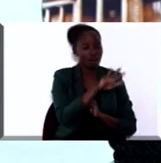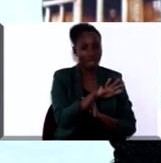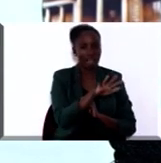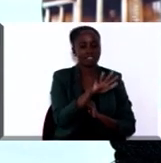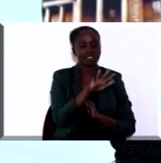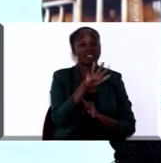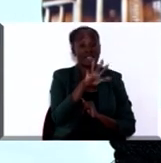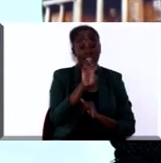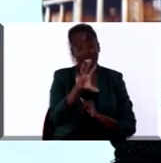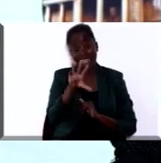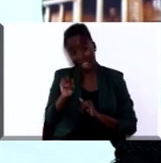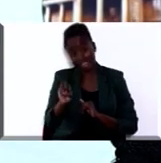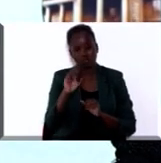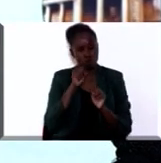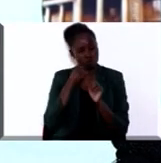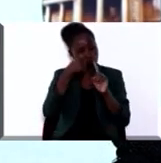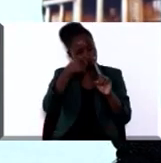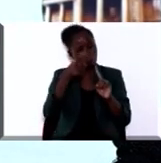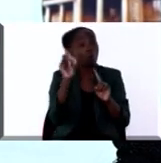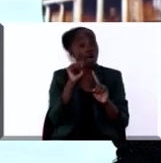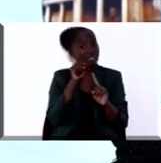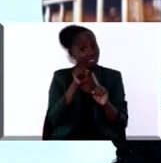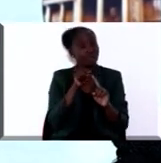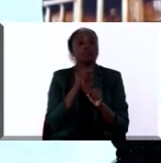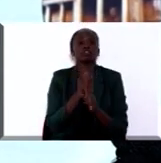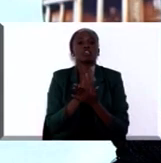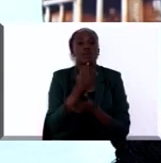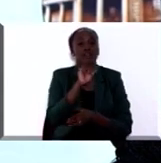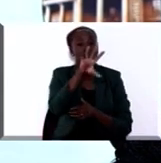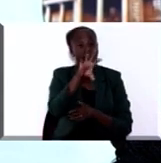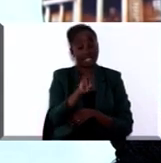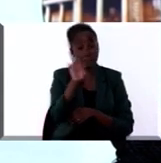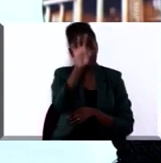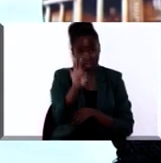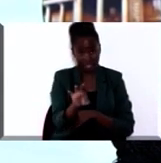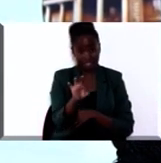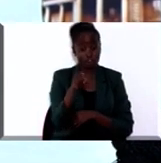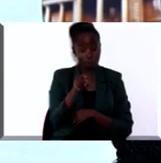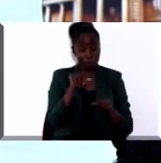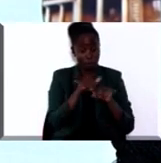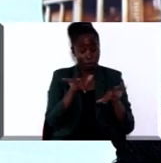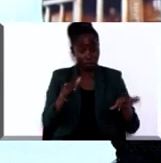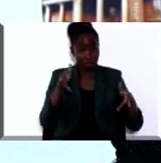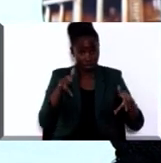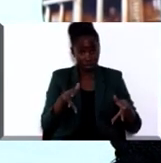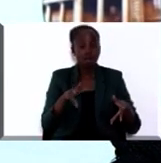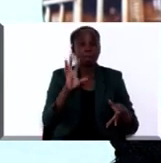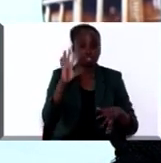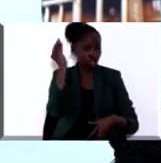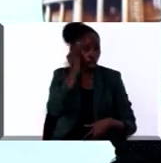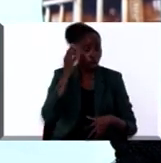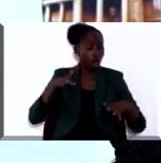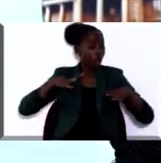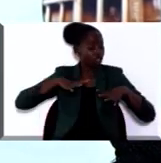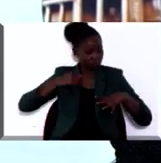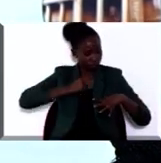90-90-90 goal, which is about ensuring that 90% of our population know their HIV and AIDS